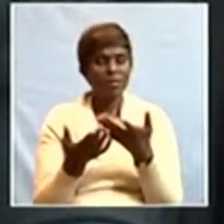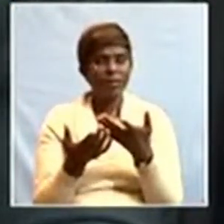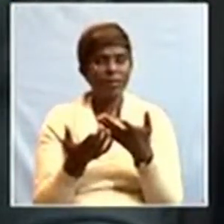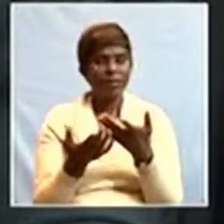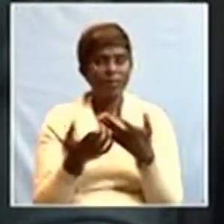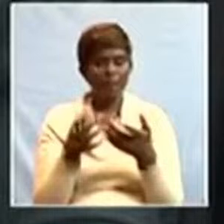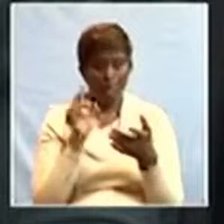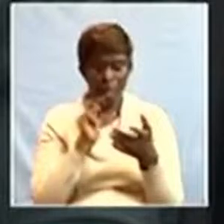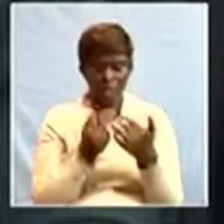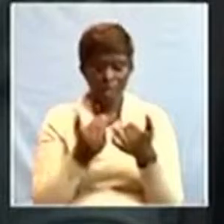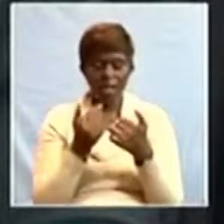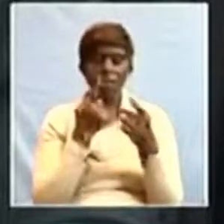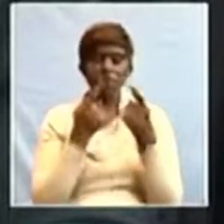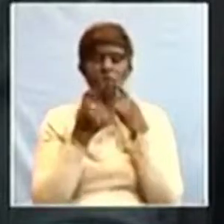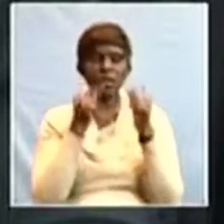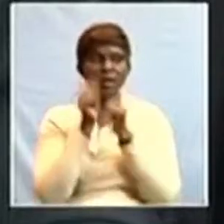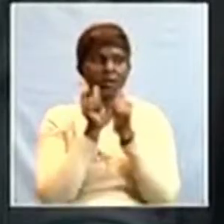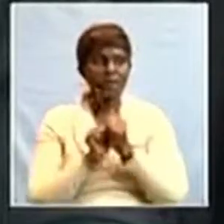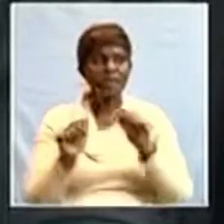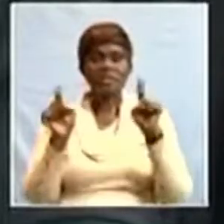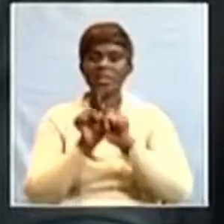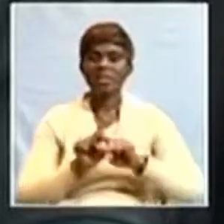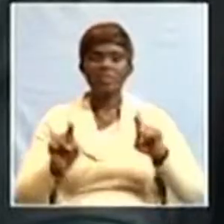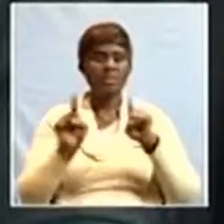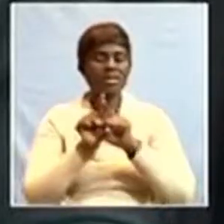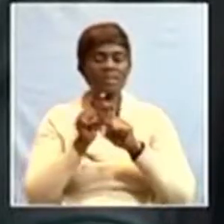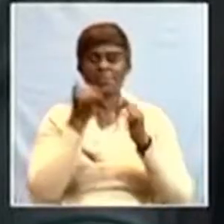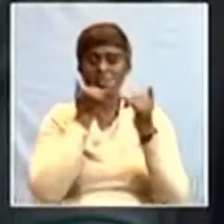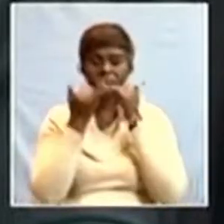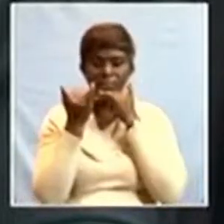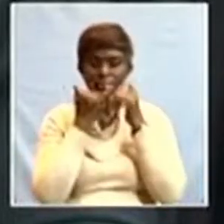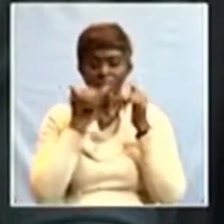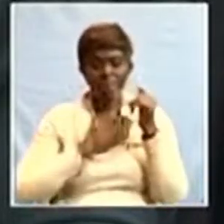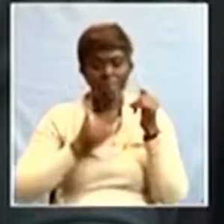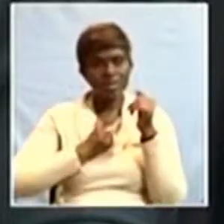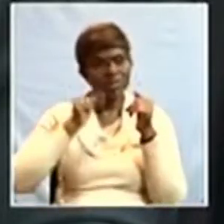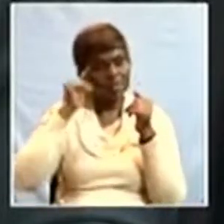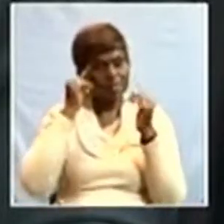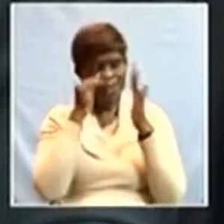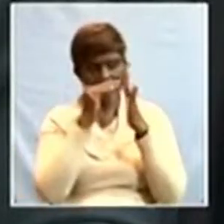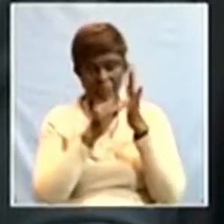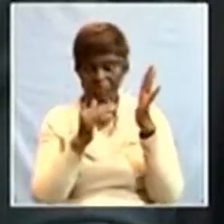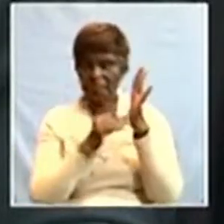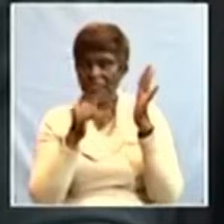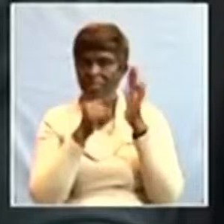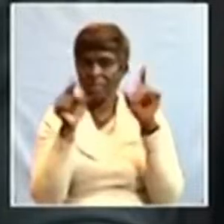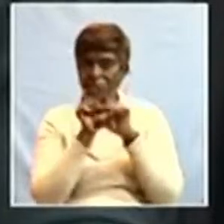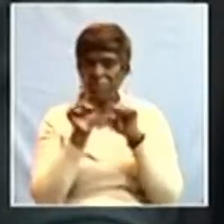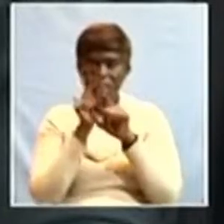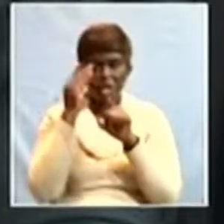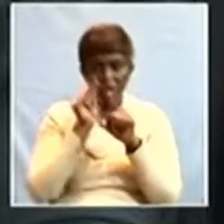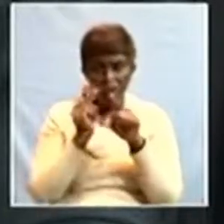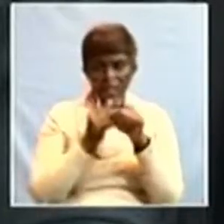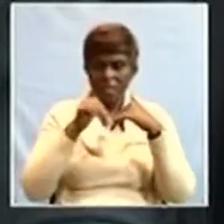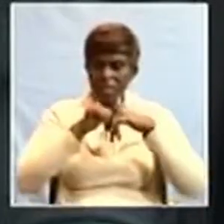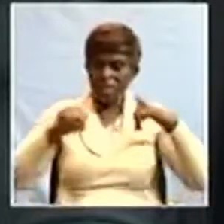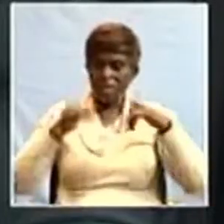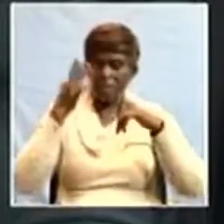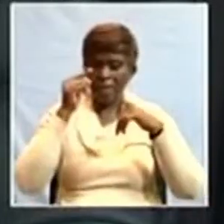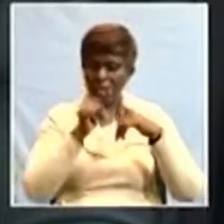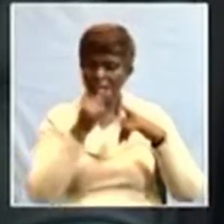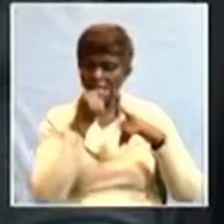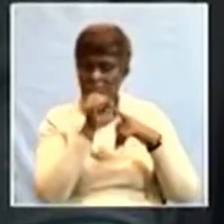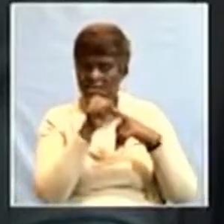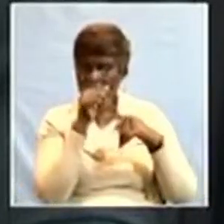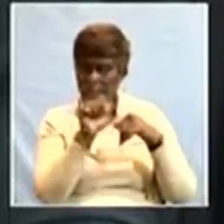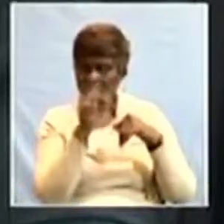Because we are talking about the same offense. And I think the guidelines are the same. Why should we segregate to say these